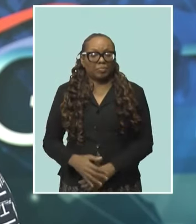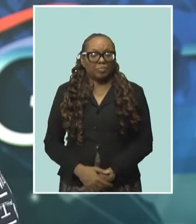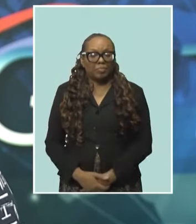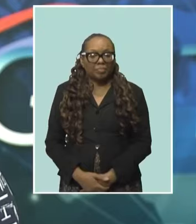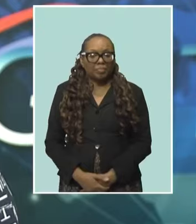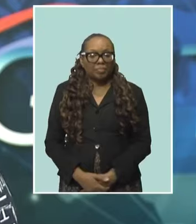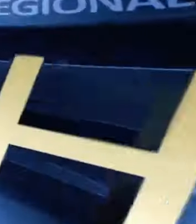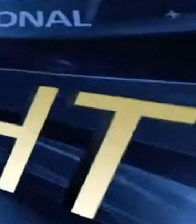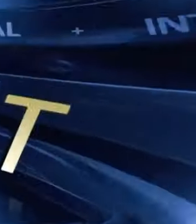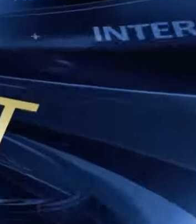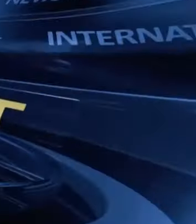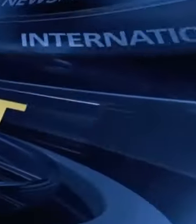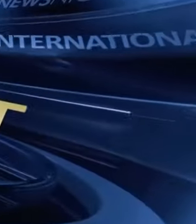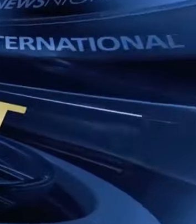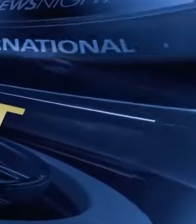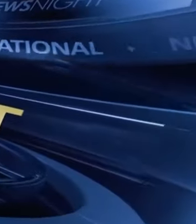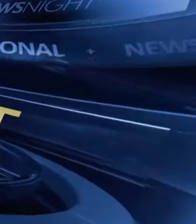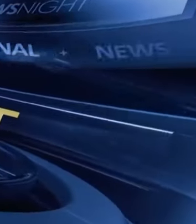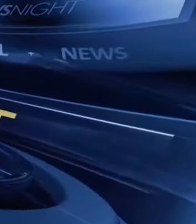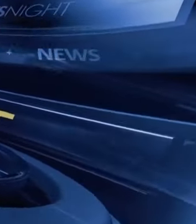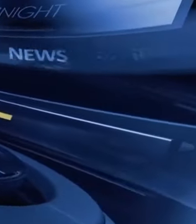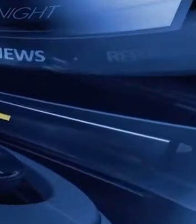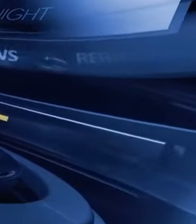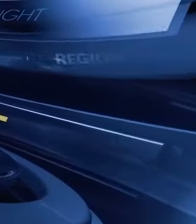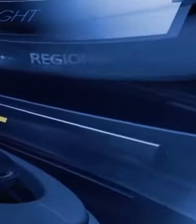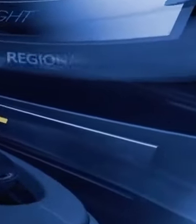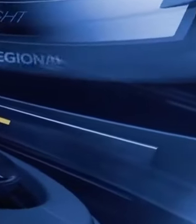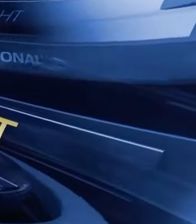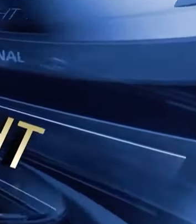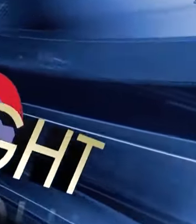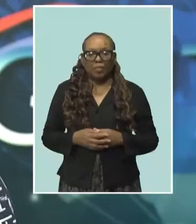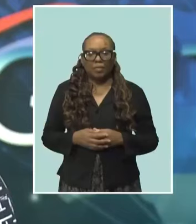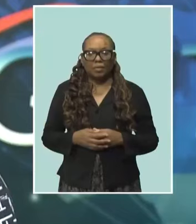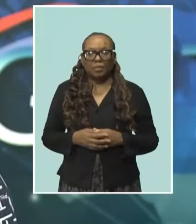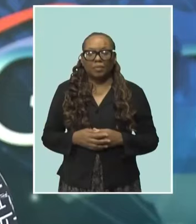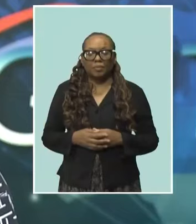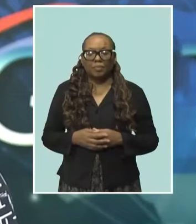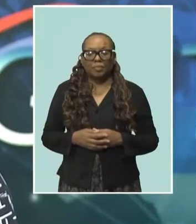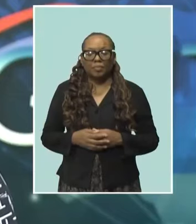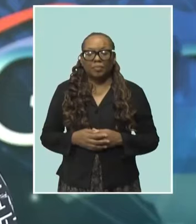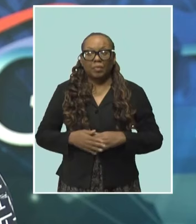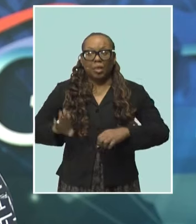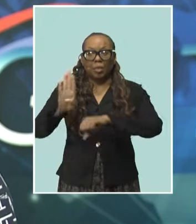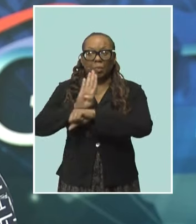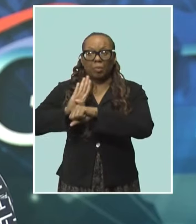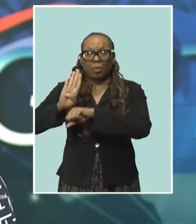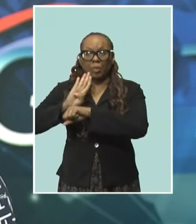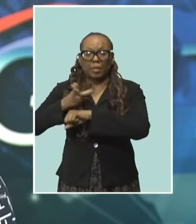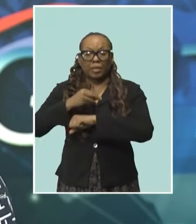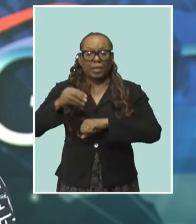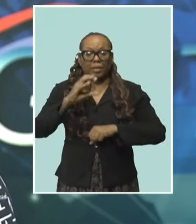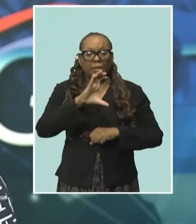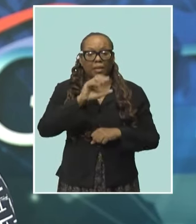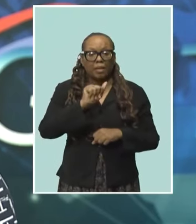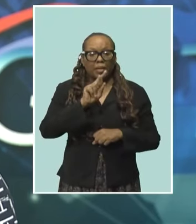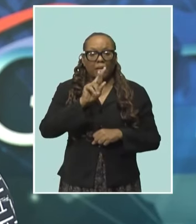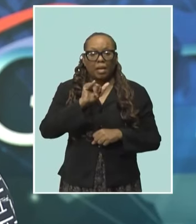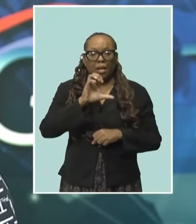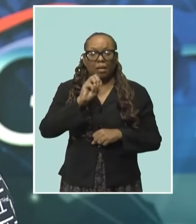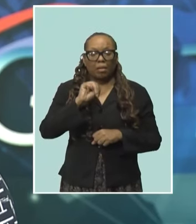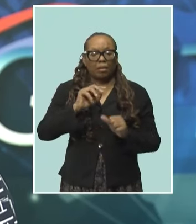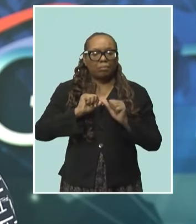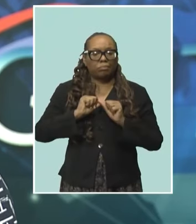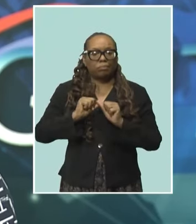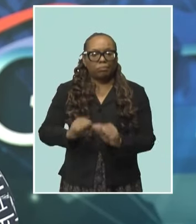paradigm. As Barbados and CARICOM continue on their quest